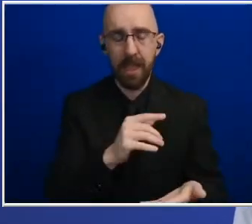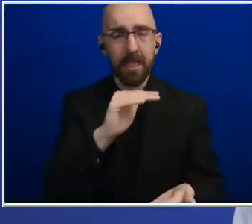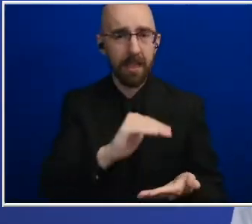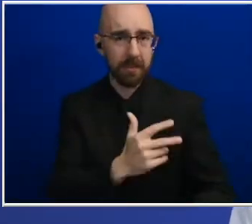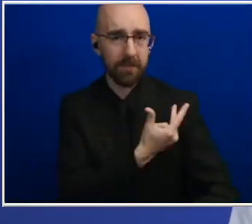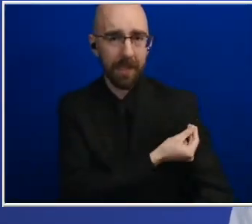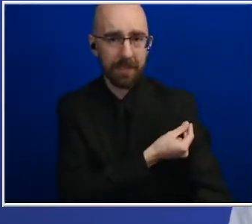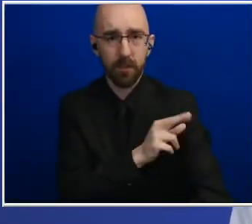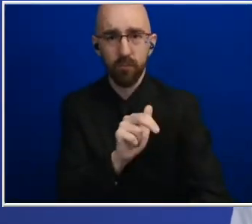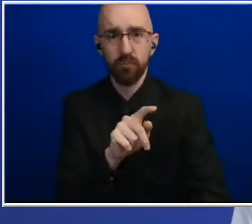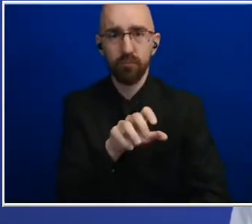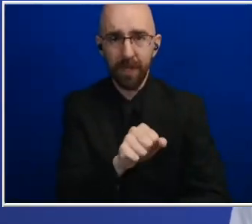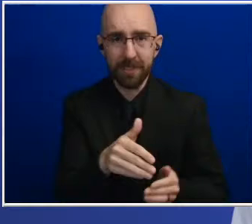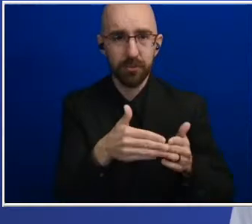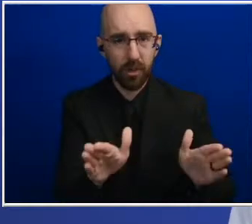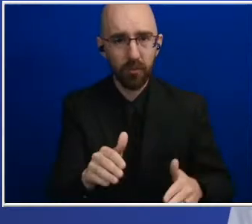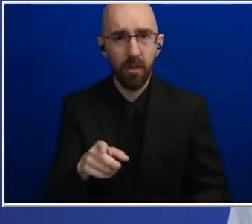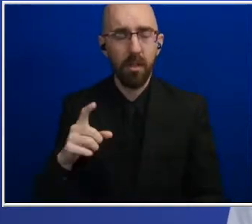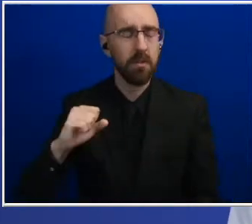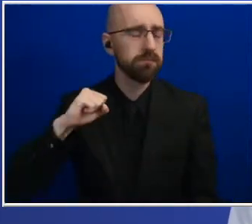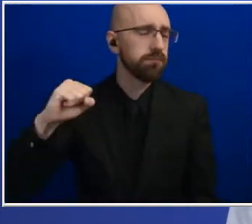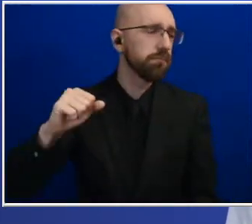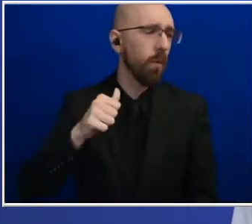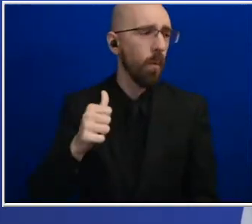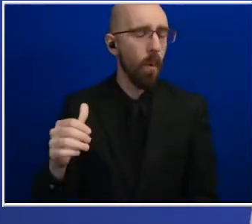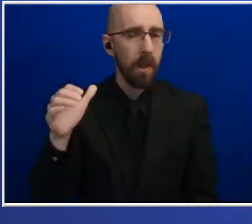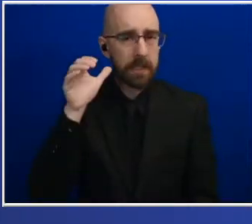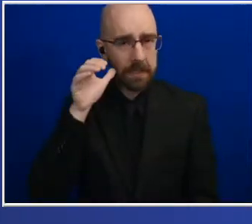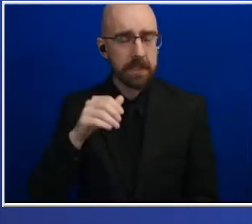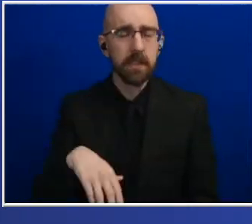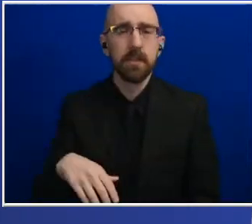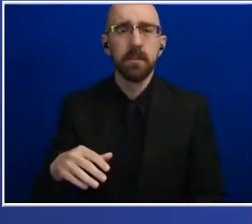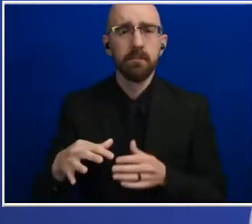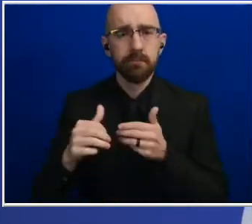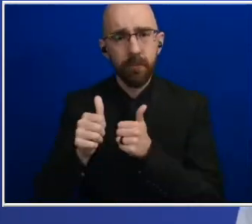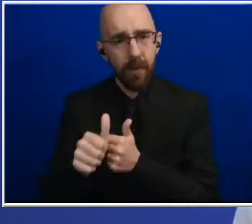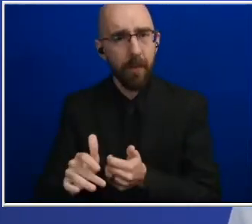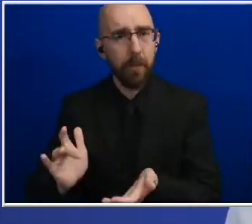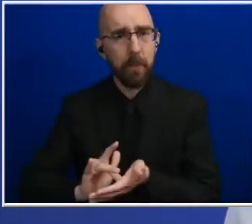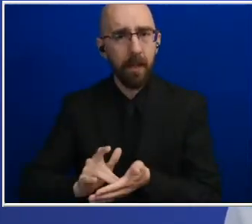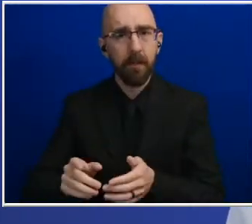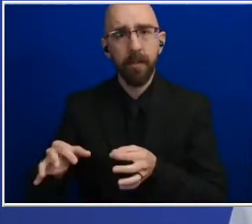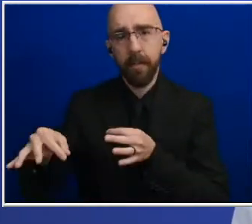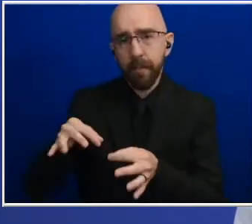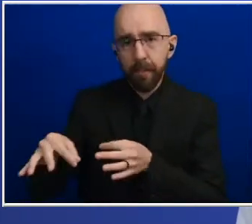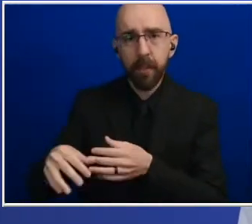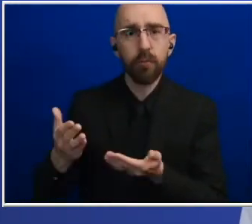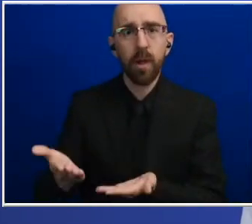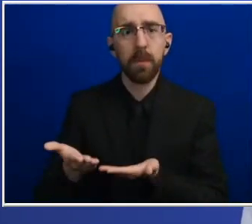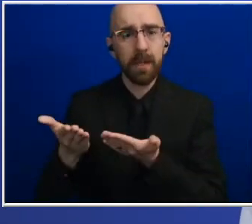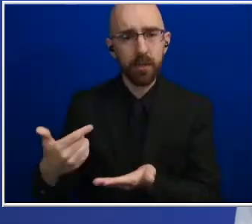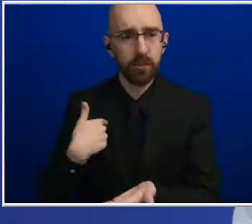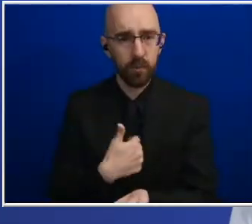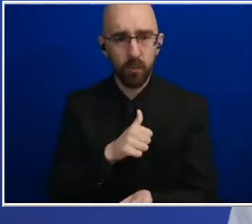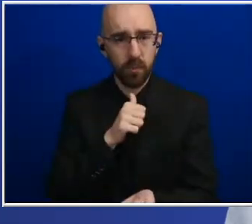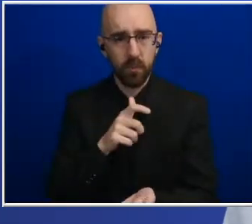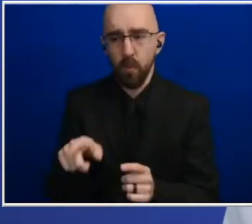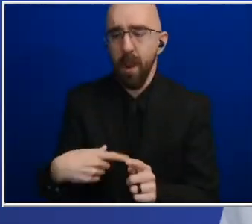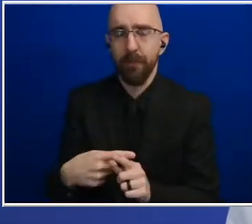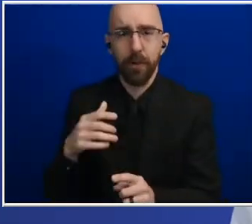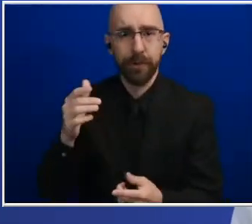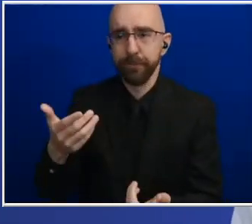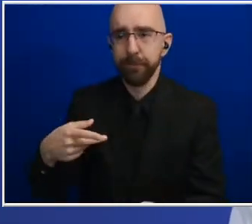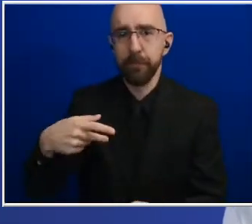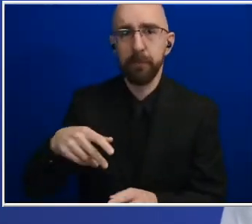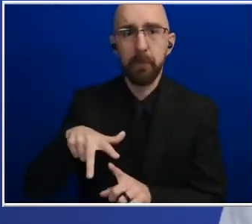wanting to listen and adhere to medical guidance and recommendations. We don't do that for when we listen to our plumbers, our mechanics,